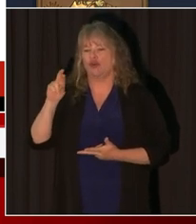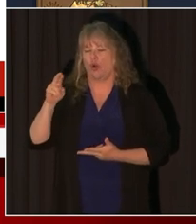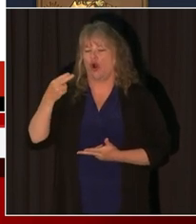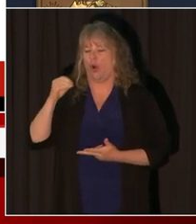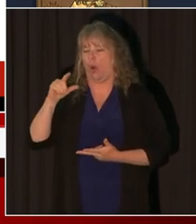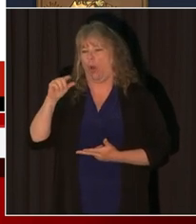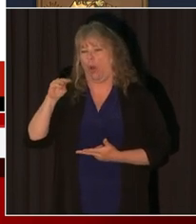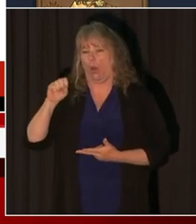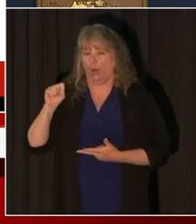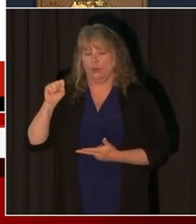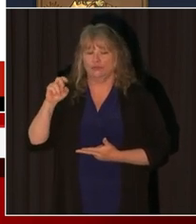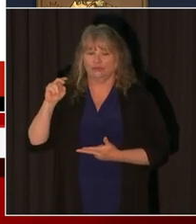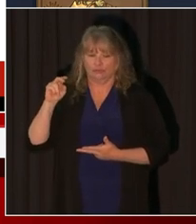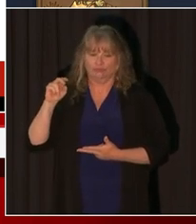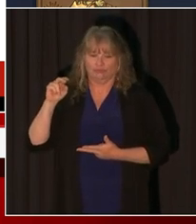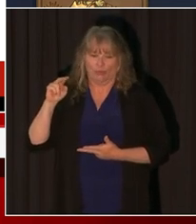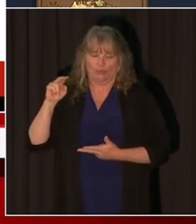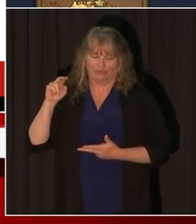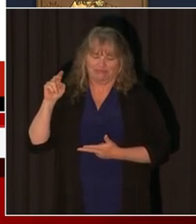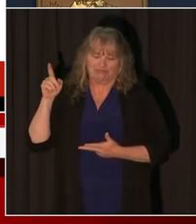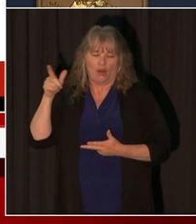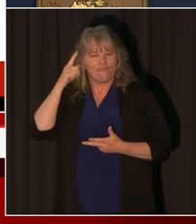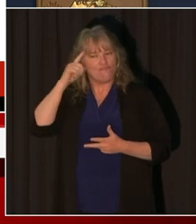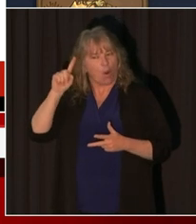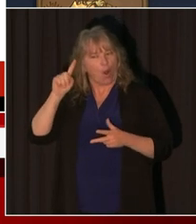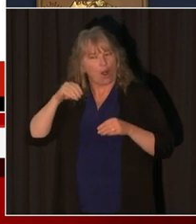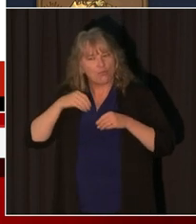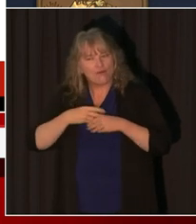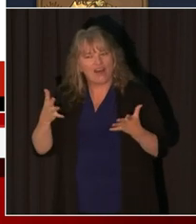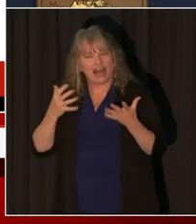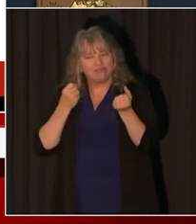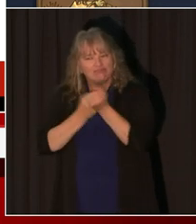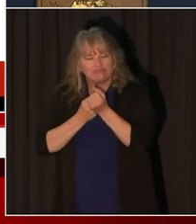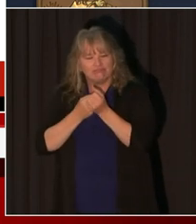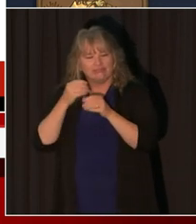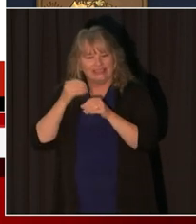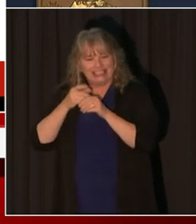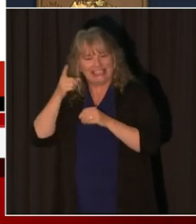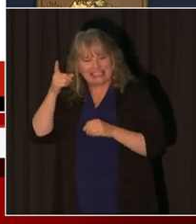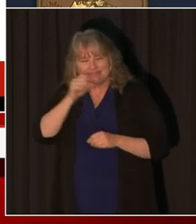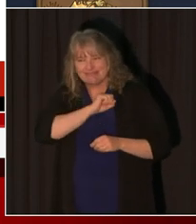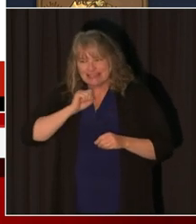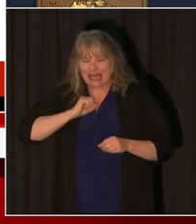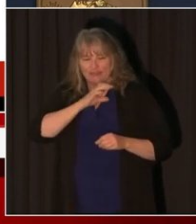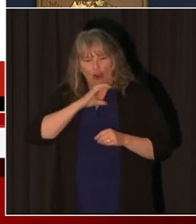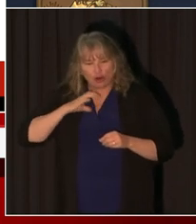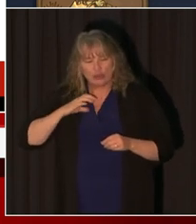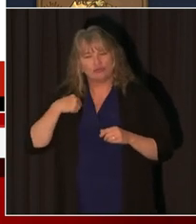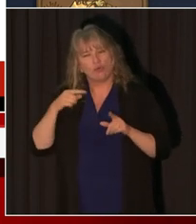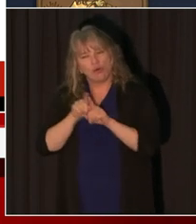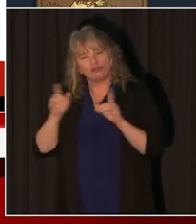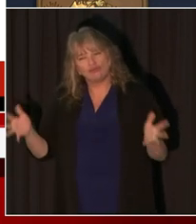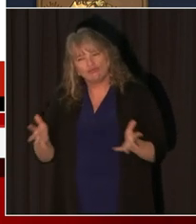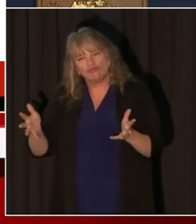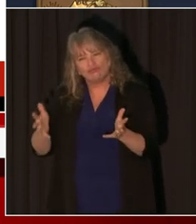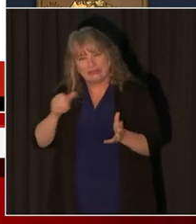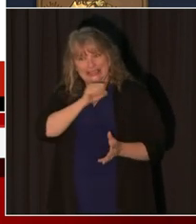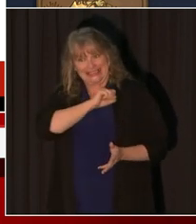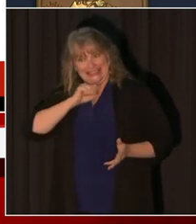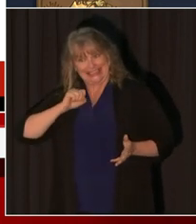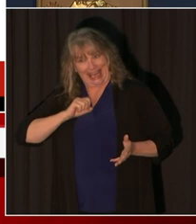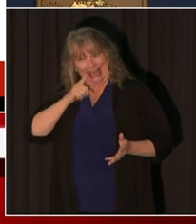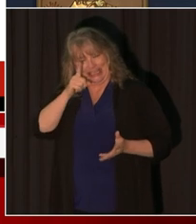D.C. residents. And I, of course, want to urge the Senate to support the House